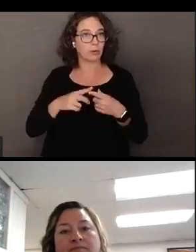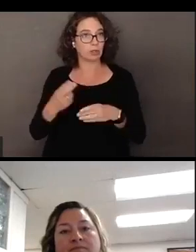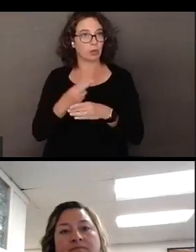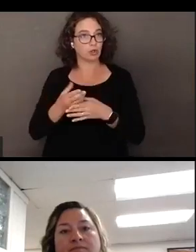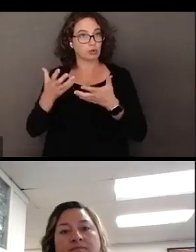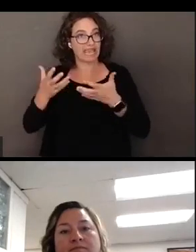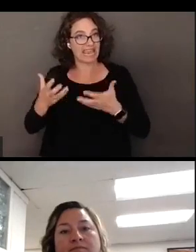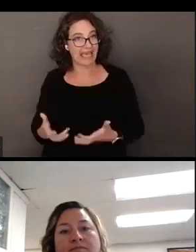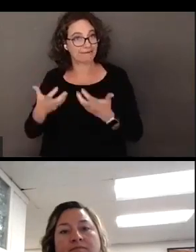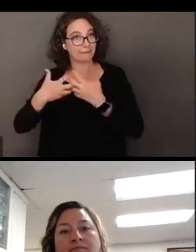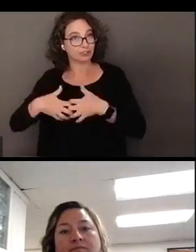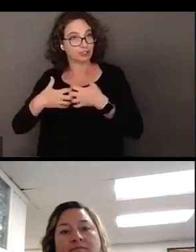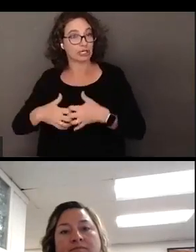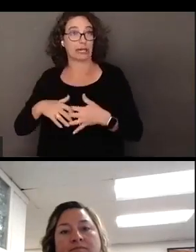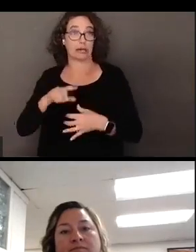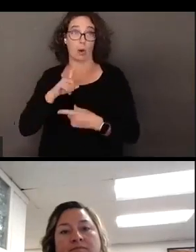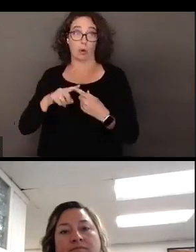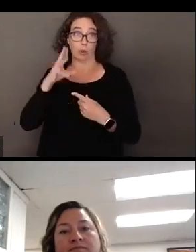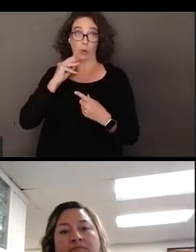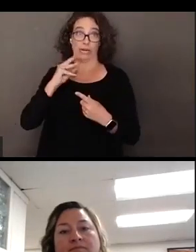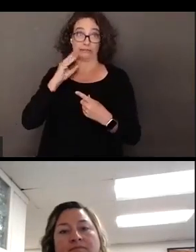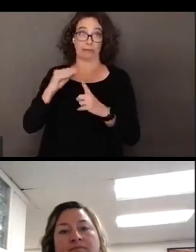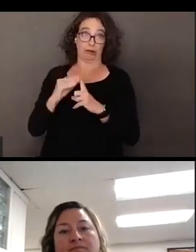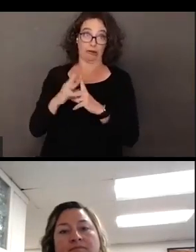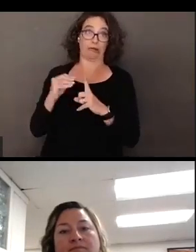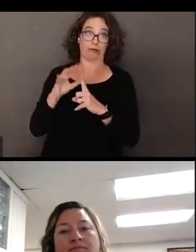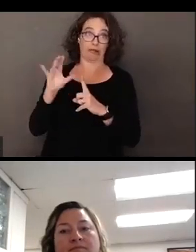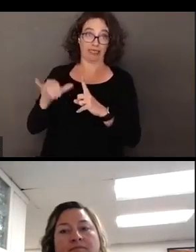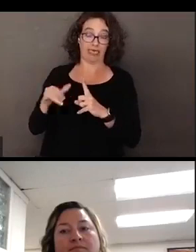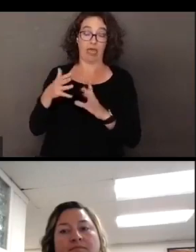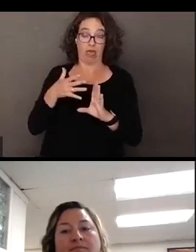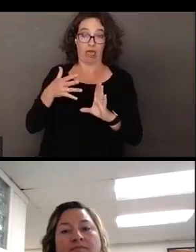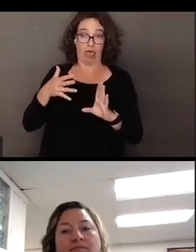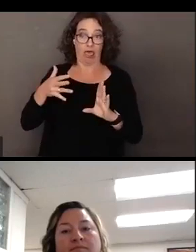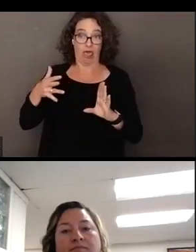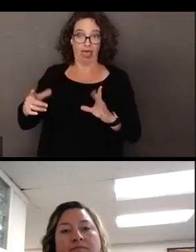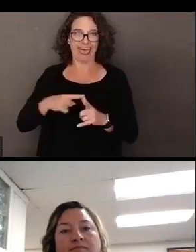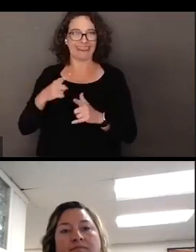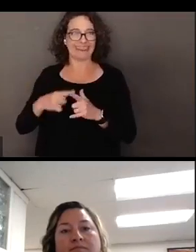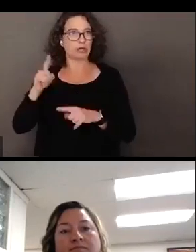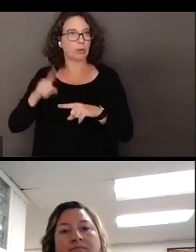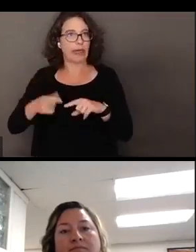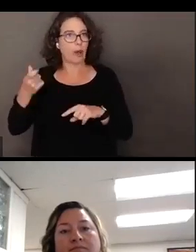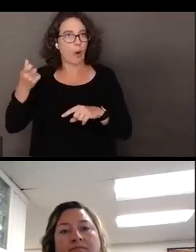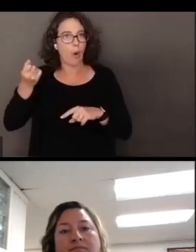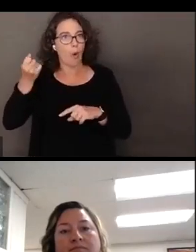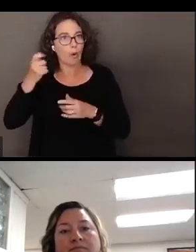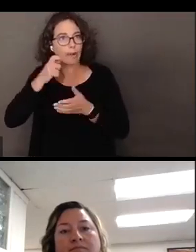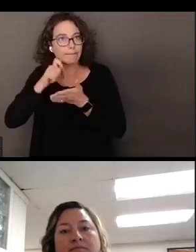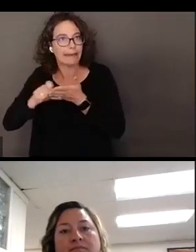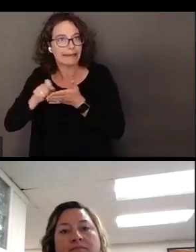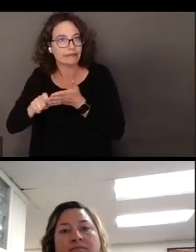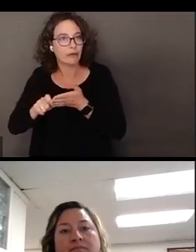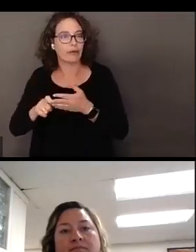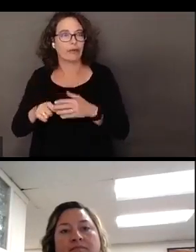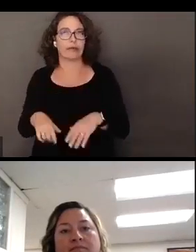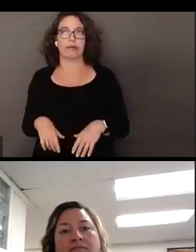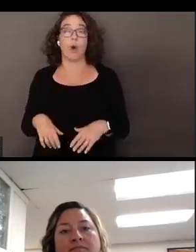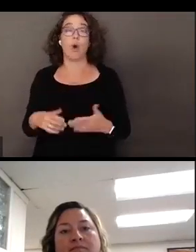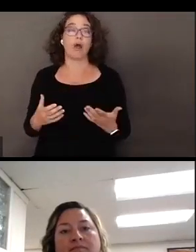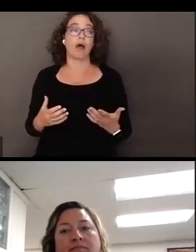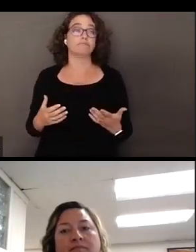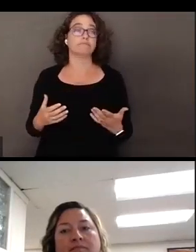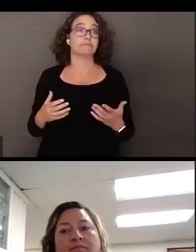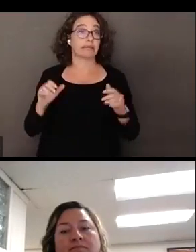that over time, odds are you're going to struggle to hold a pencil at the end of the day. And so it could be something that small, all the way up to specialized lifts to get